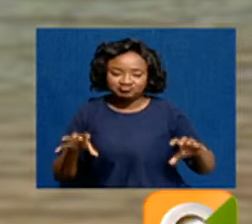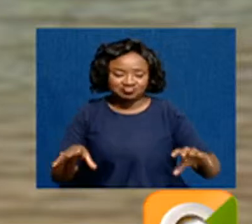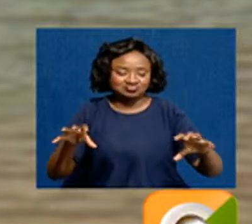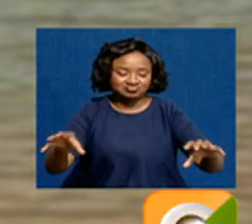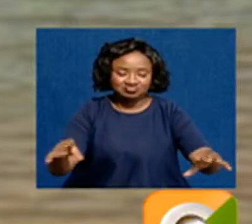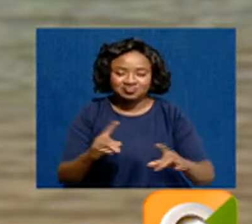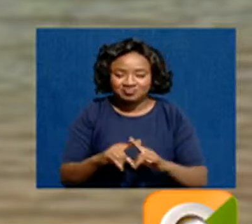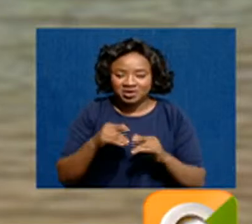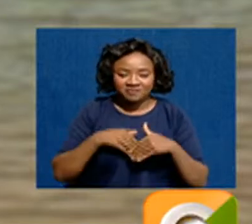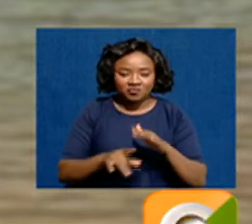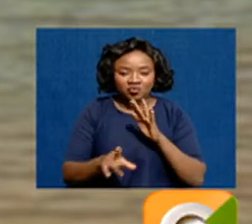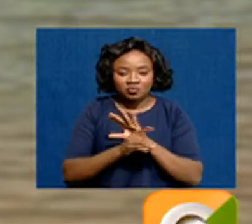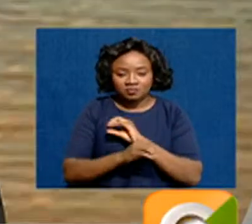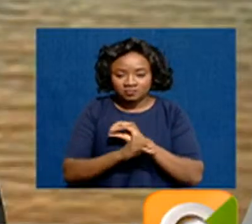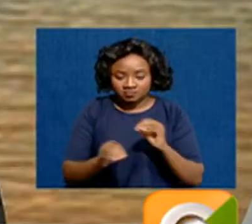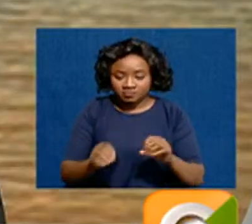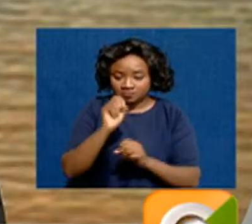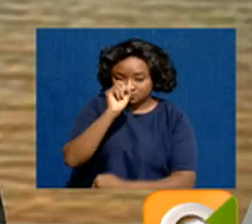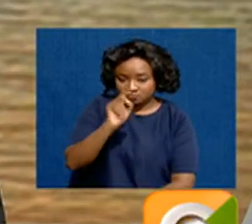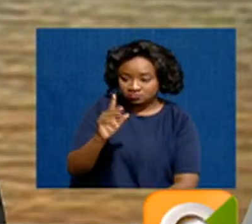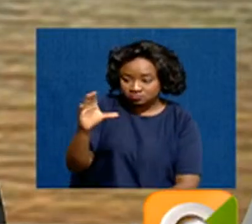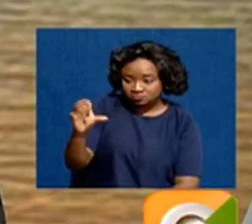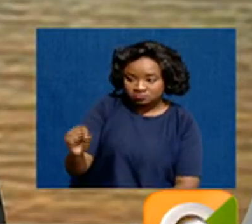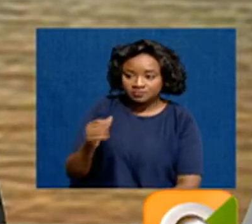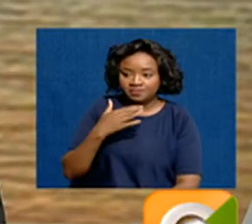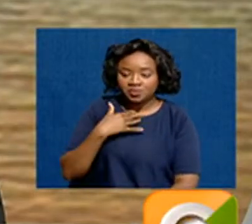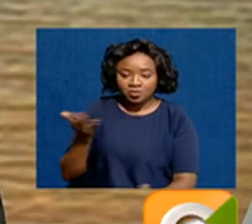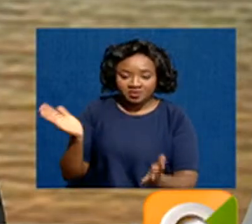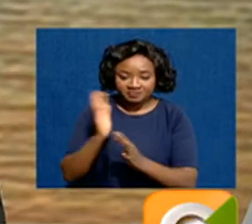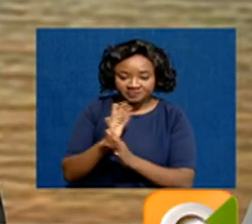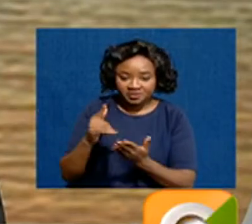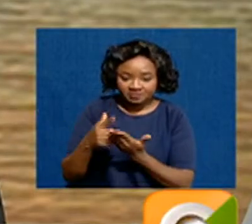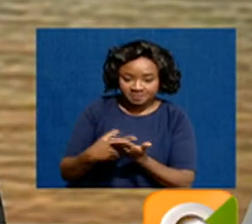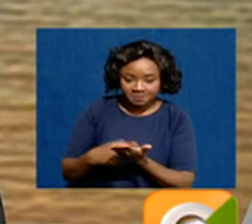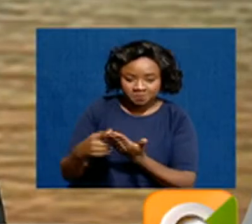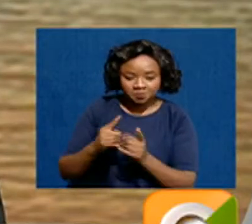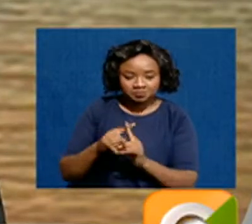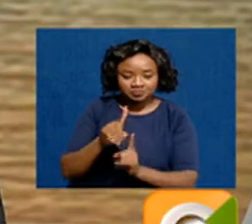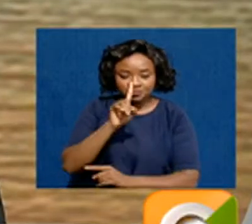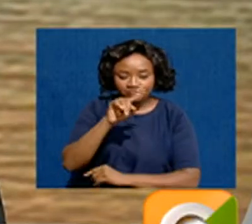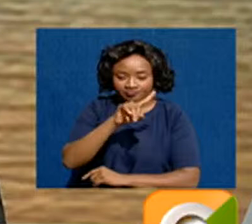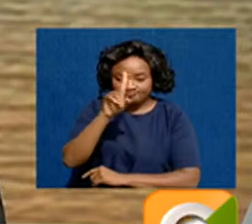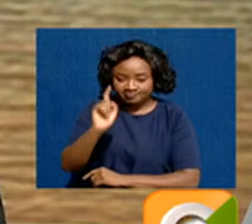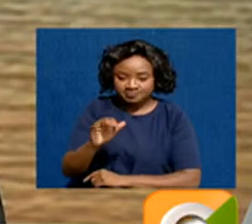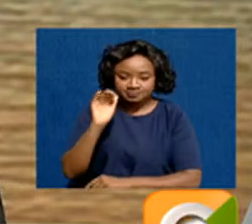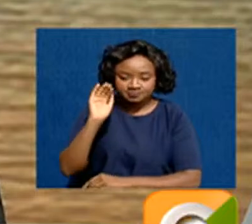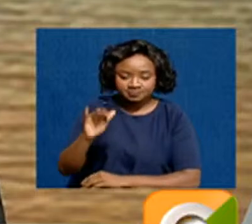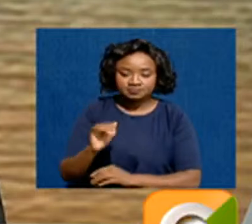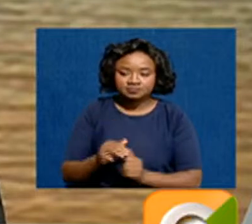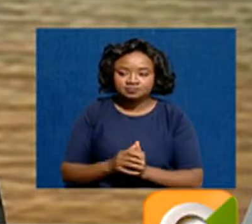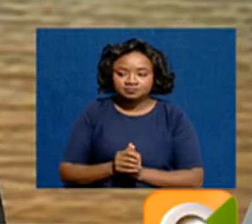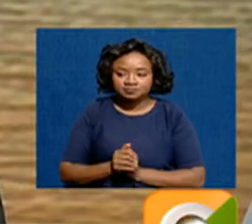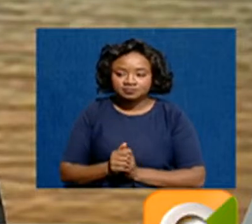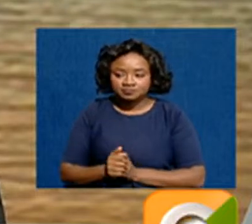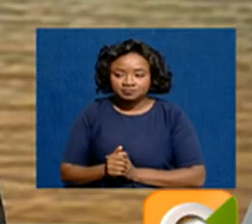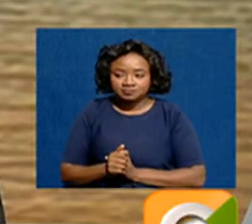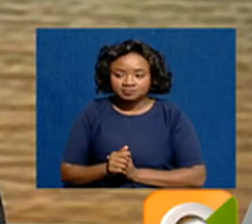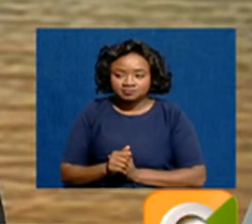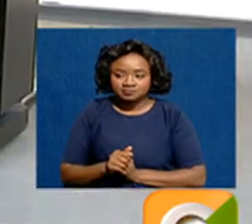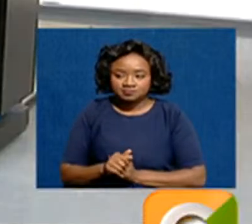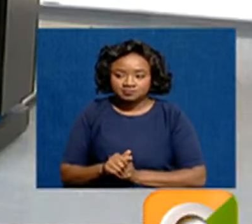Athi River. All right, CS, I want to finish our conversation with one last question from our conversation